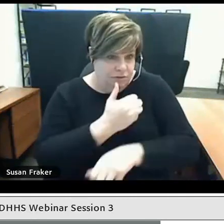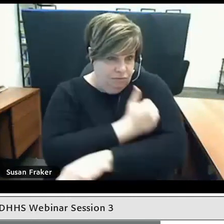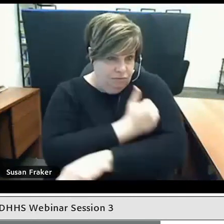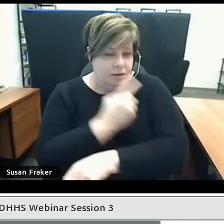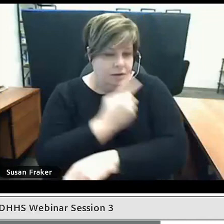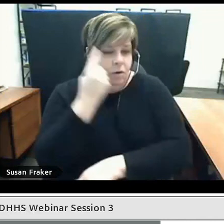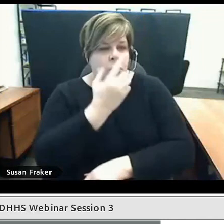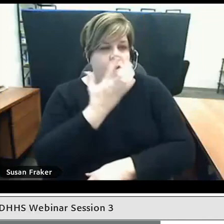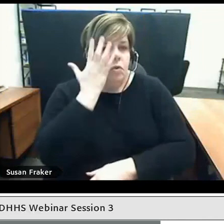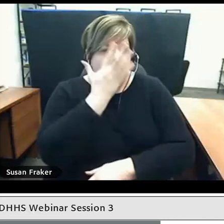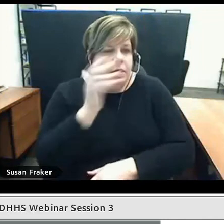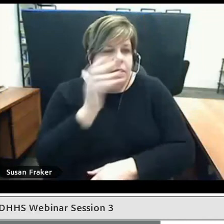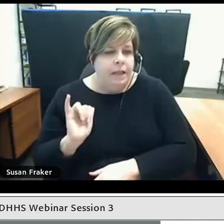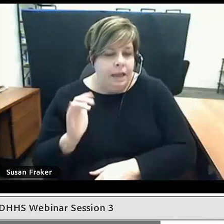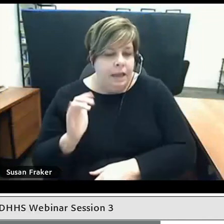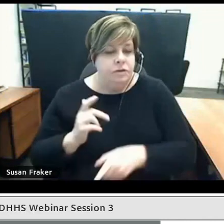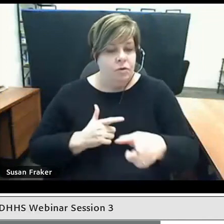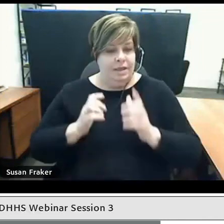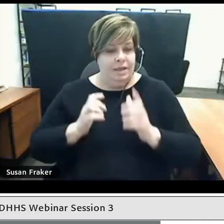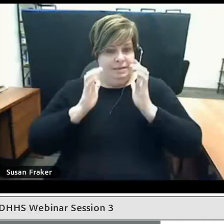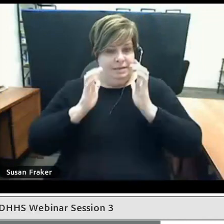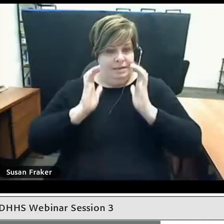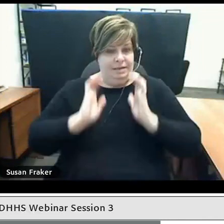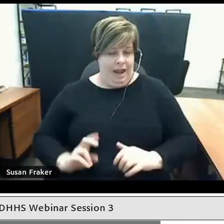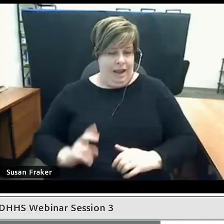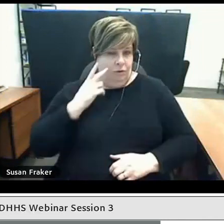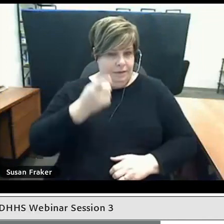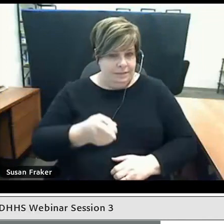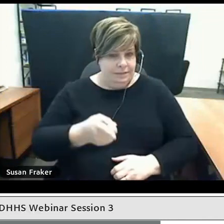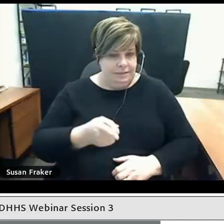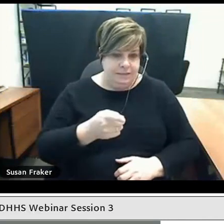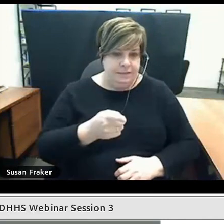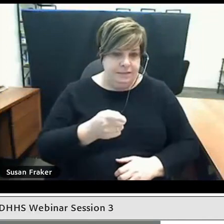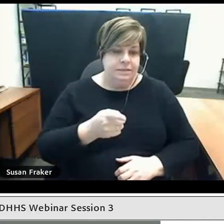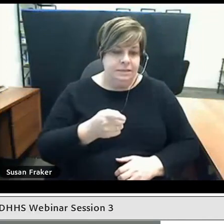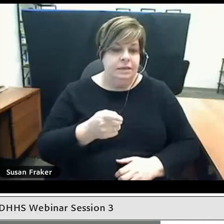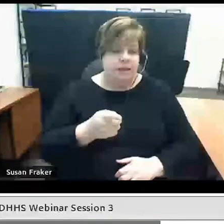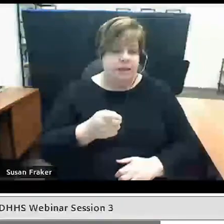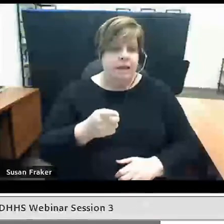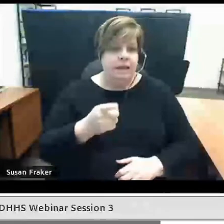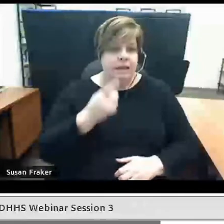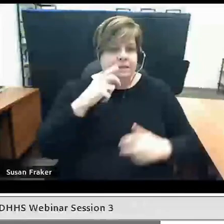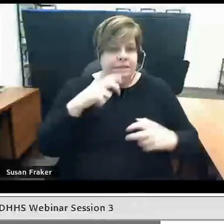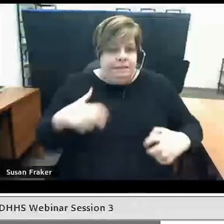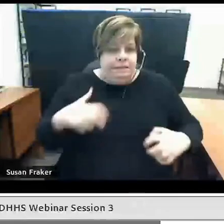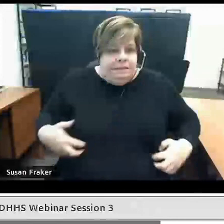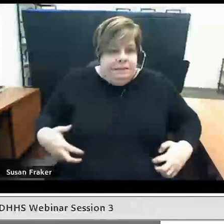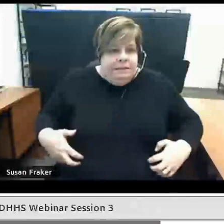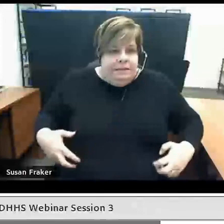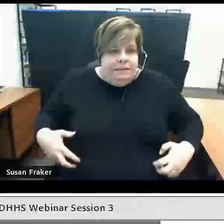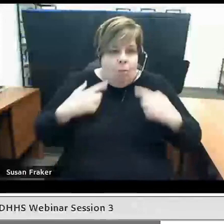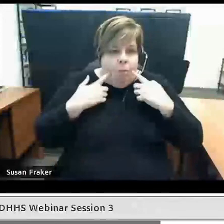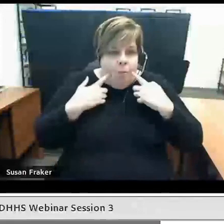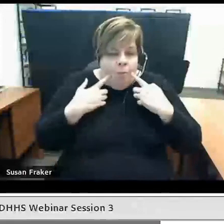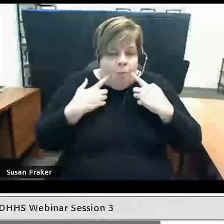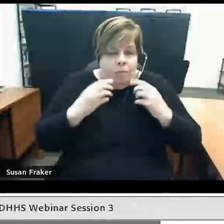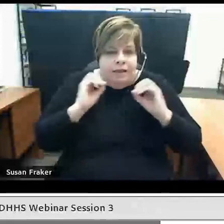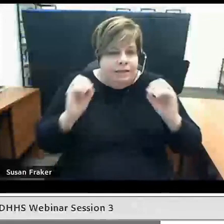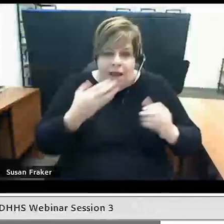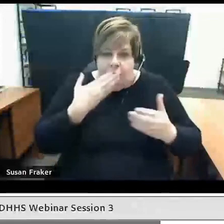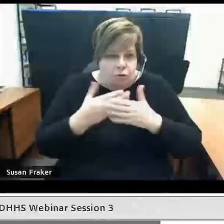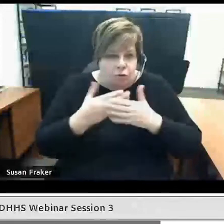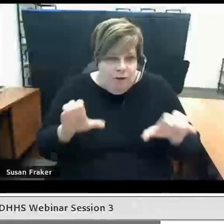picture of this particular client, and you can see pretty much skin and bones, not doing so well.